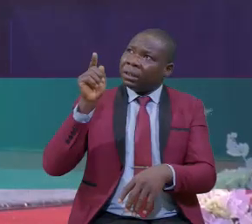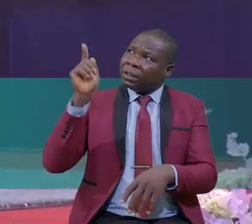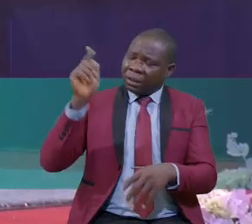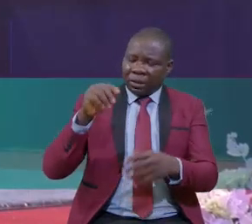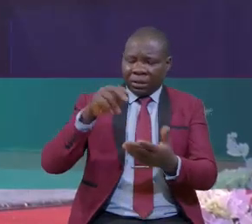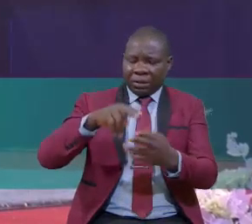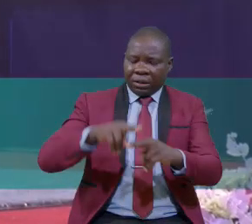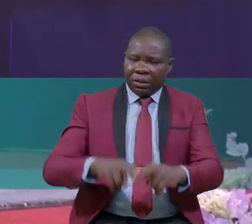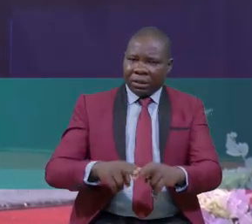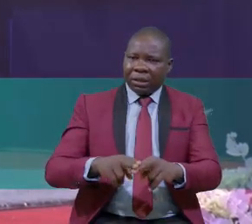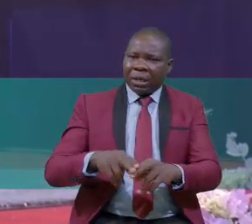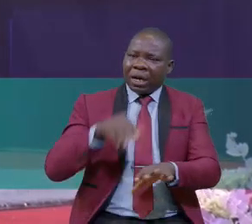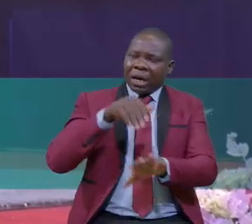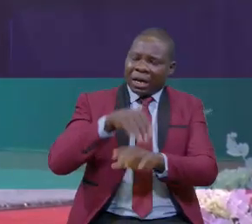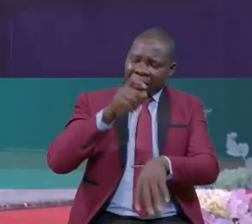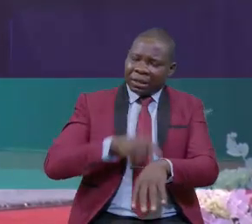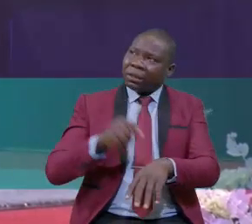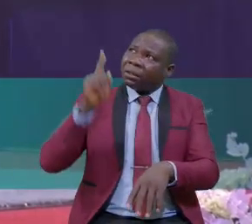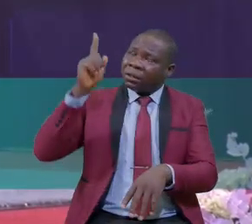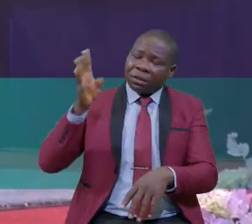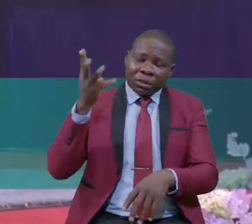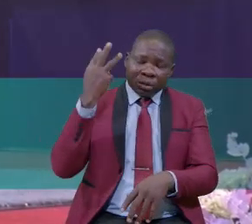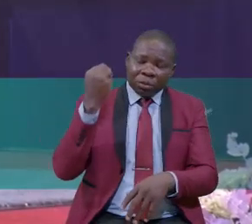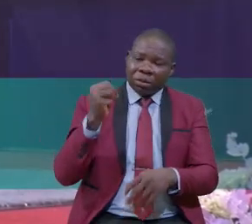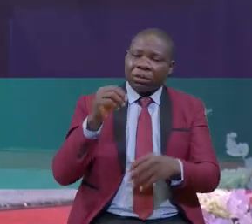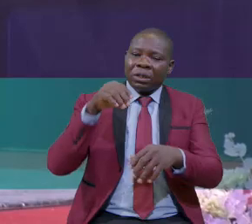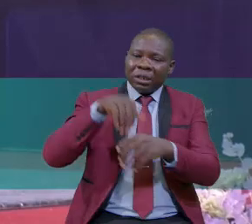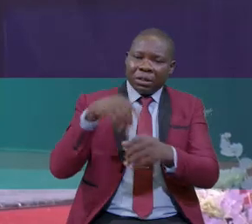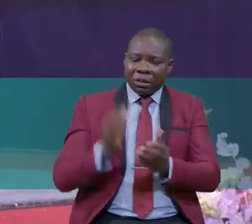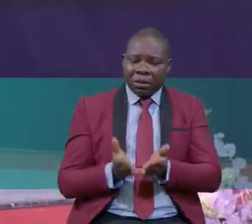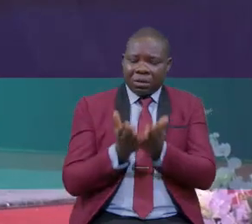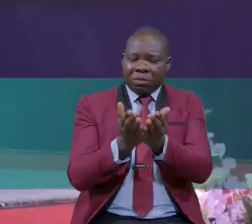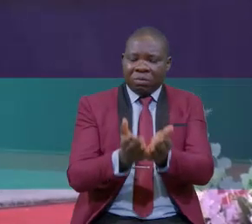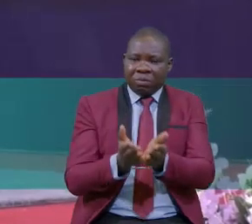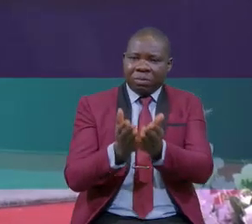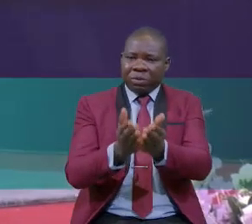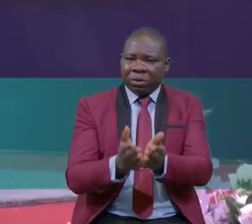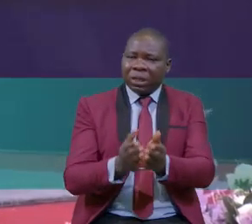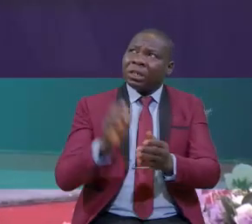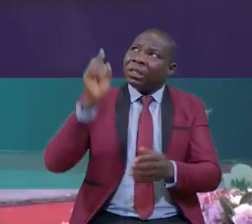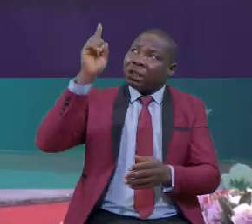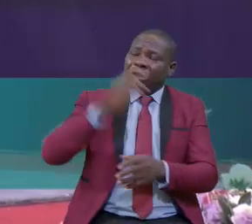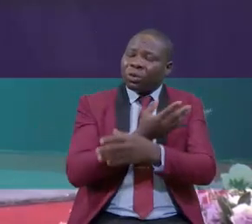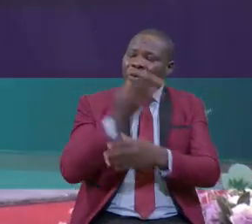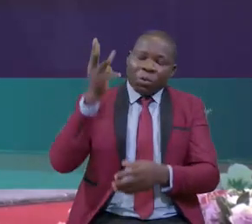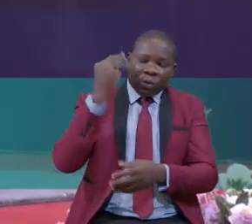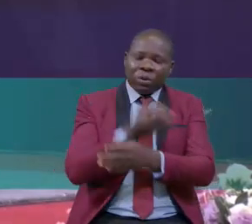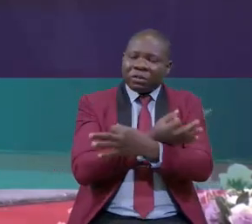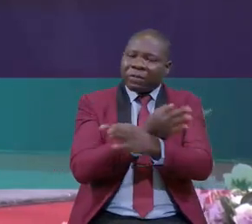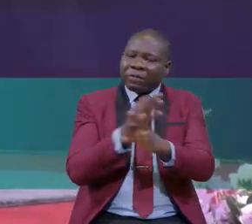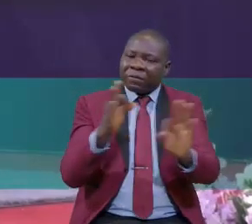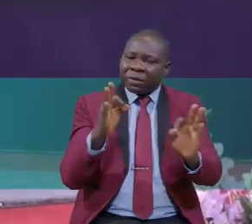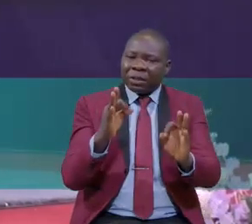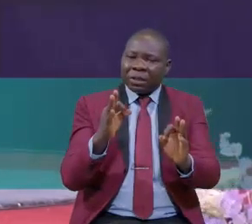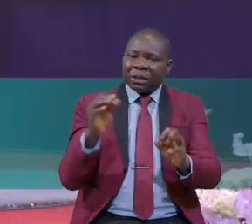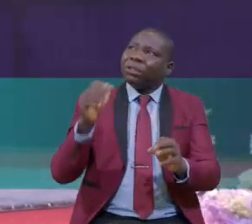He was free. He was not tied down. I must always stand up. If I don't stand up, the Holy Spirit, the anointing will not flow. I must